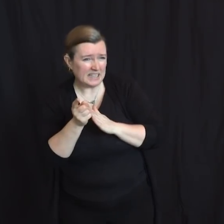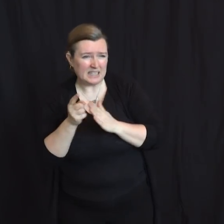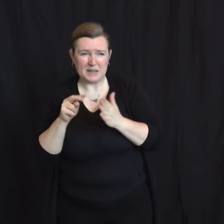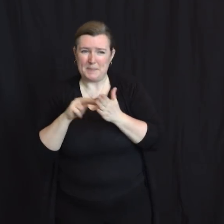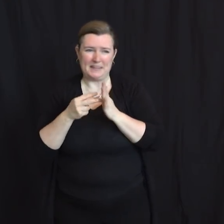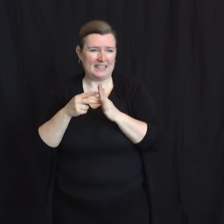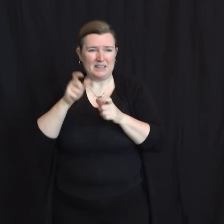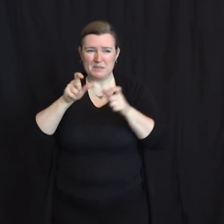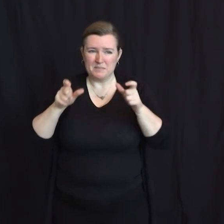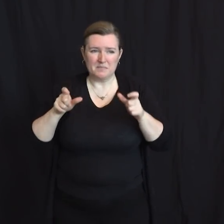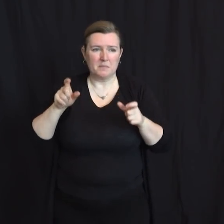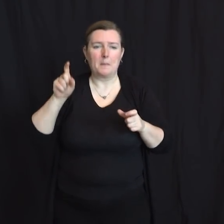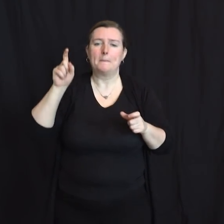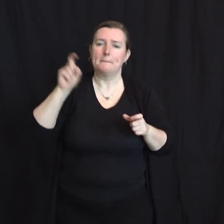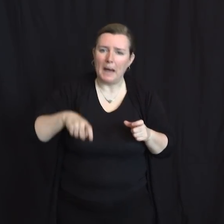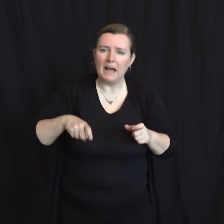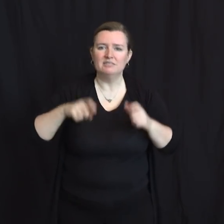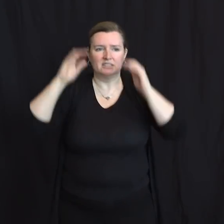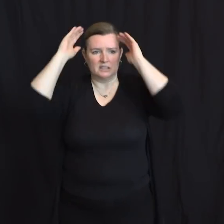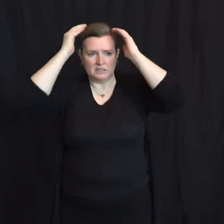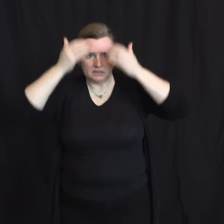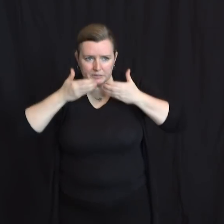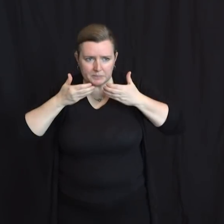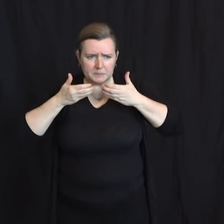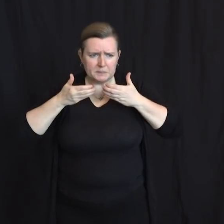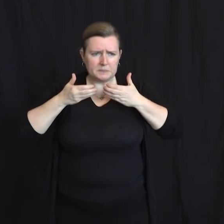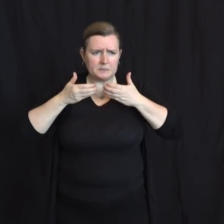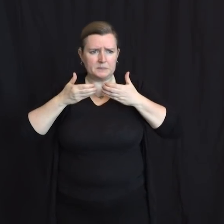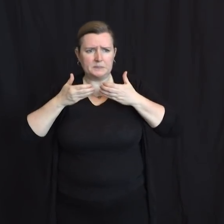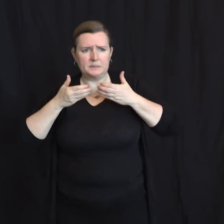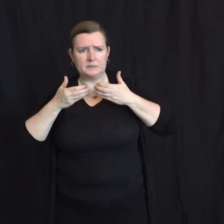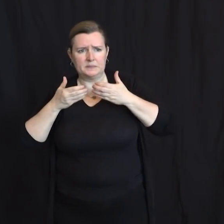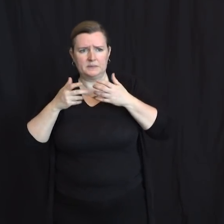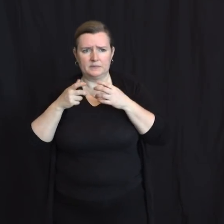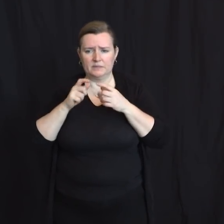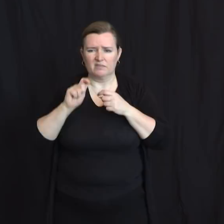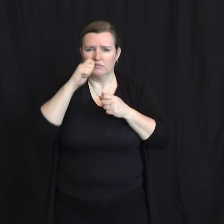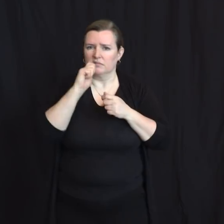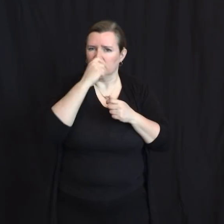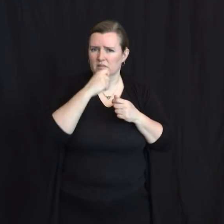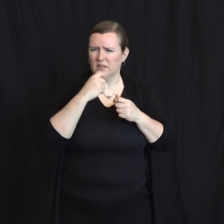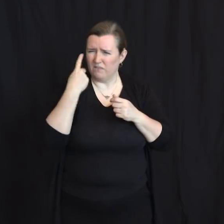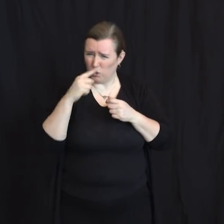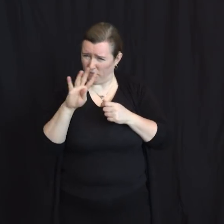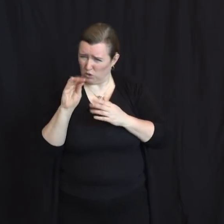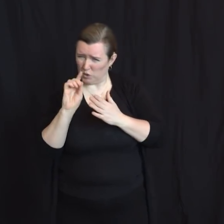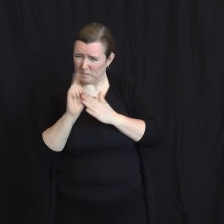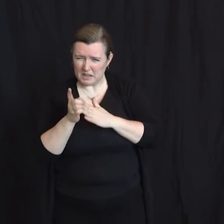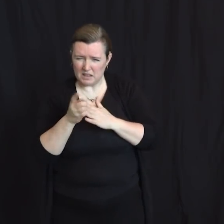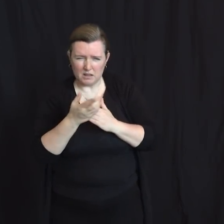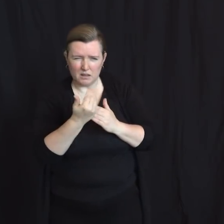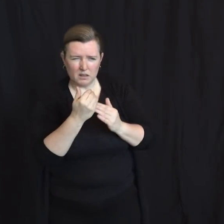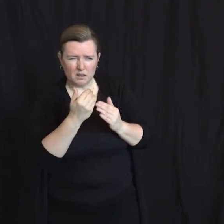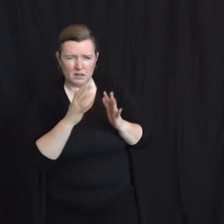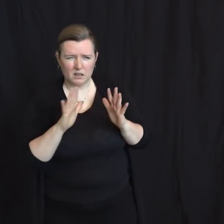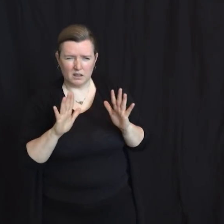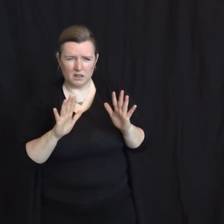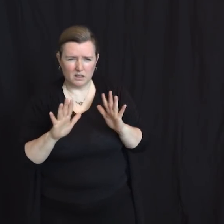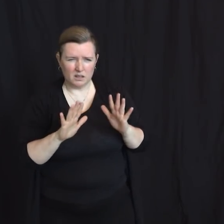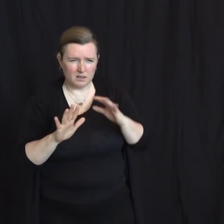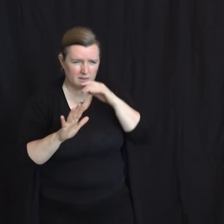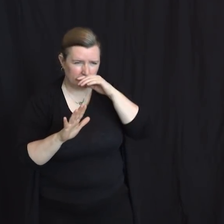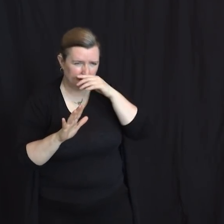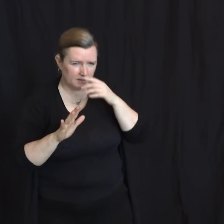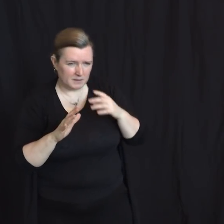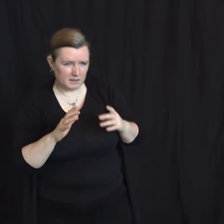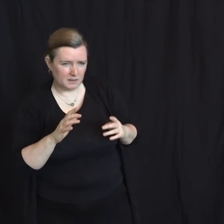Judy, if I've got that right. But you get the turnaround within 40 minutes, and I think I'm hearing you say you're not promising anything, but it's possible you could get a